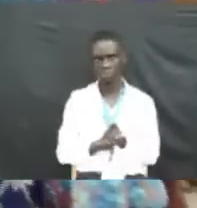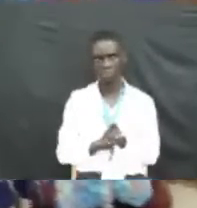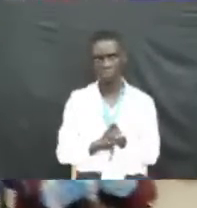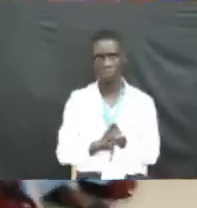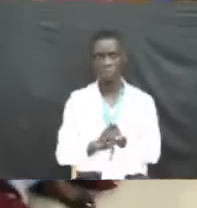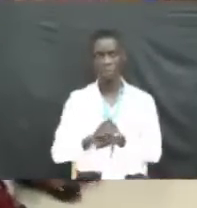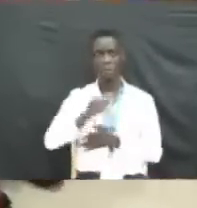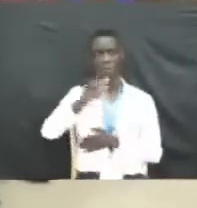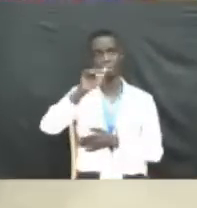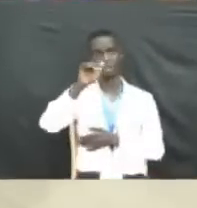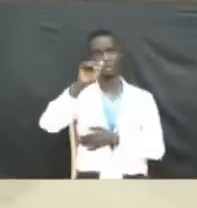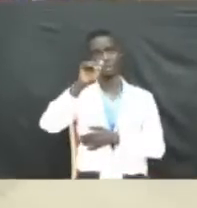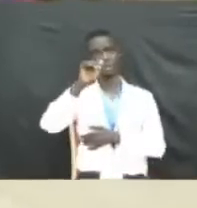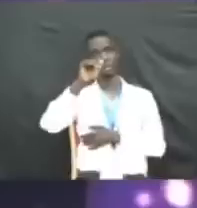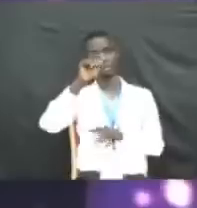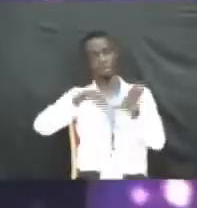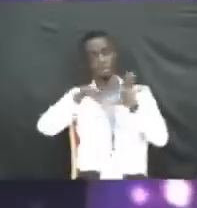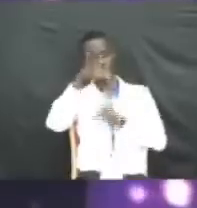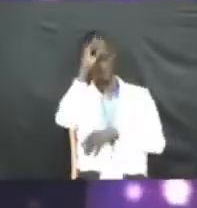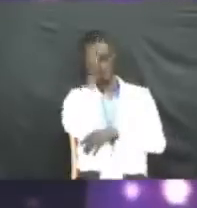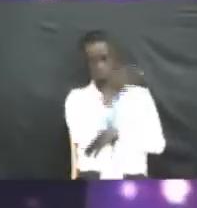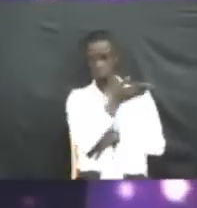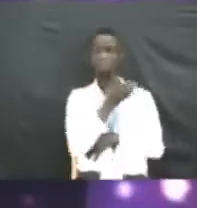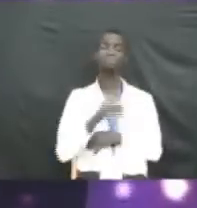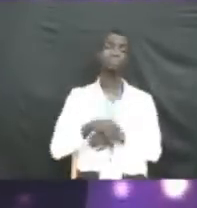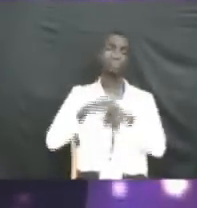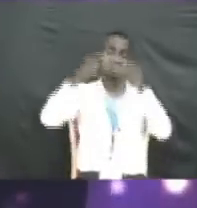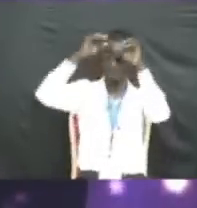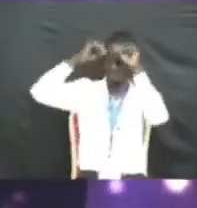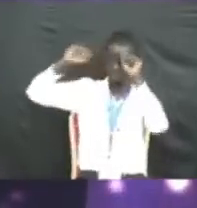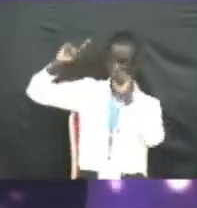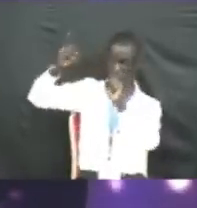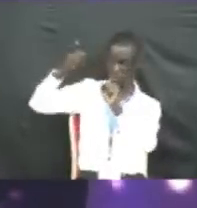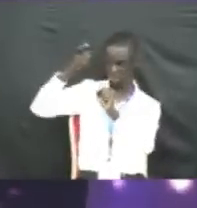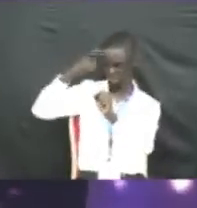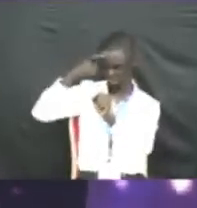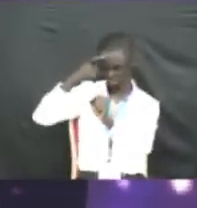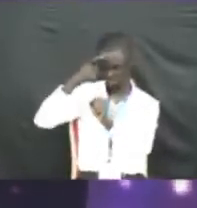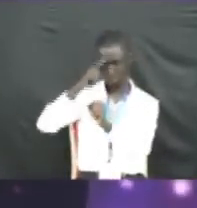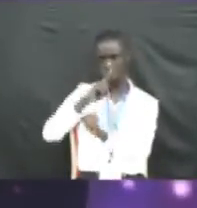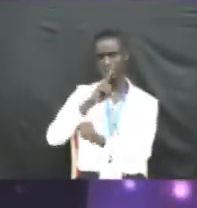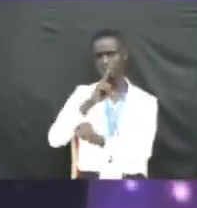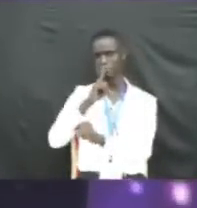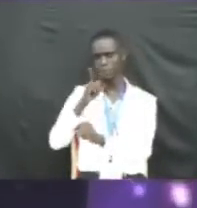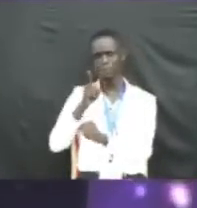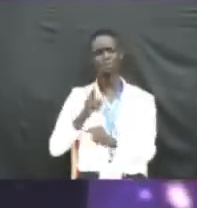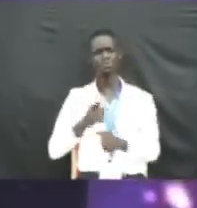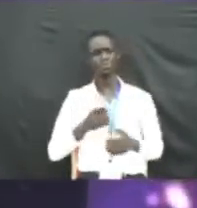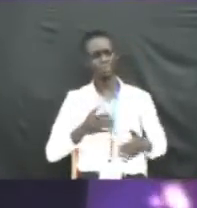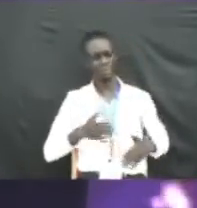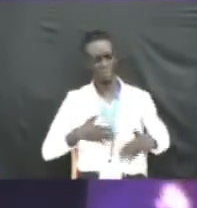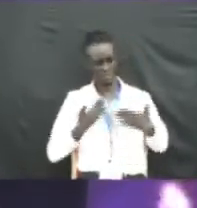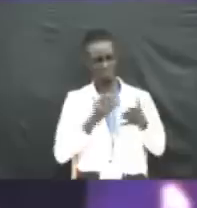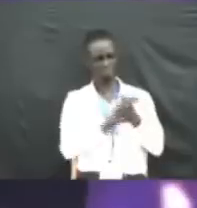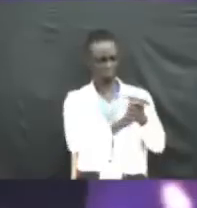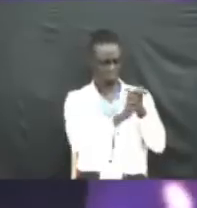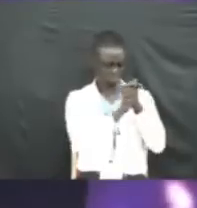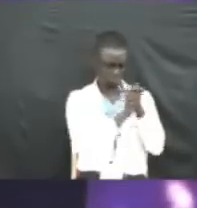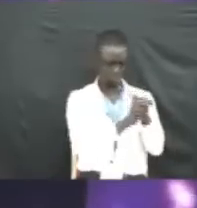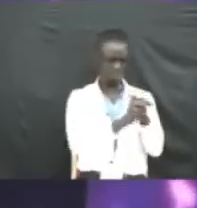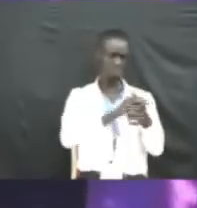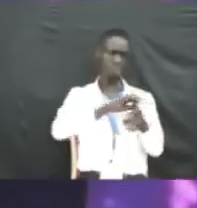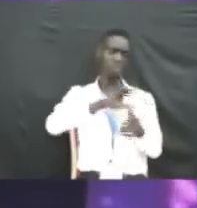Apostle Chairman, the president and the government greatly acknowledge and appreciate the Church of